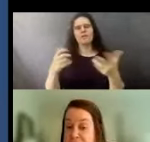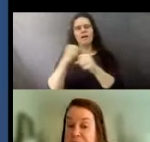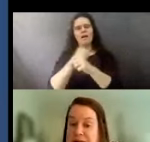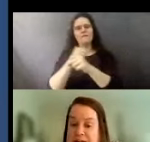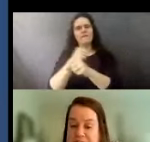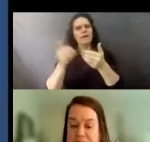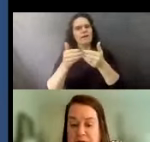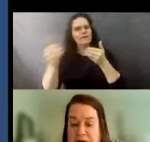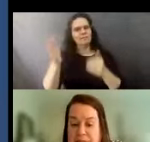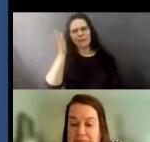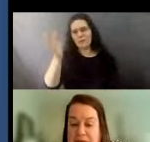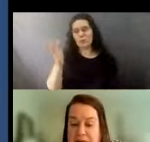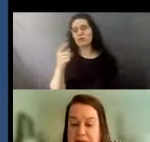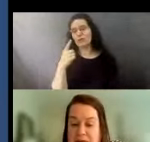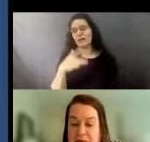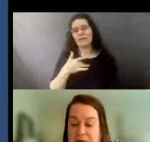So that is